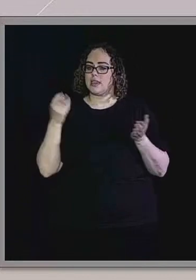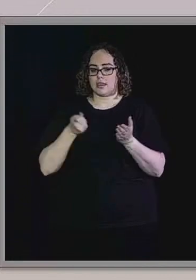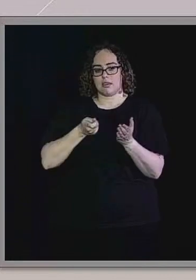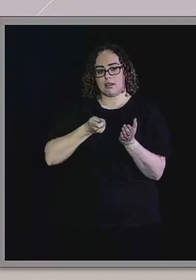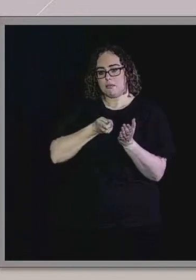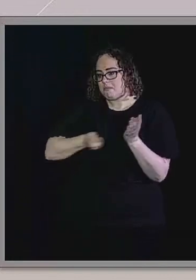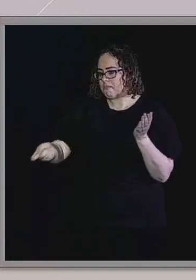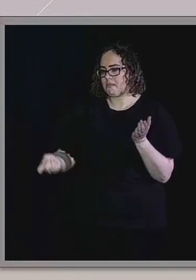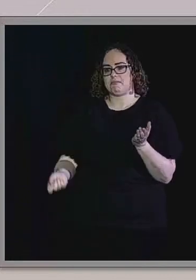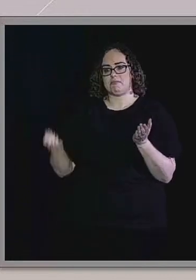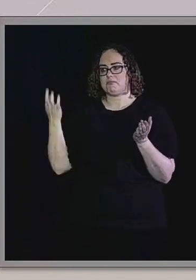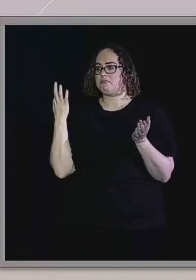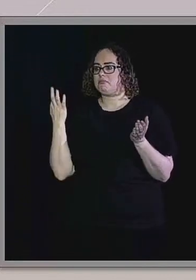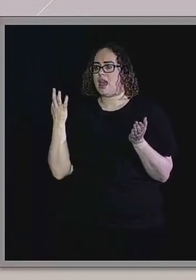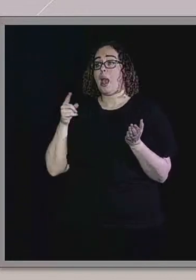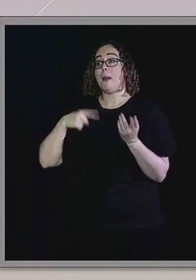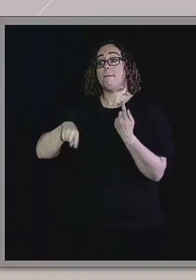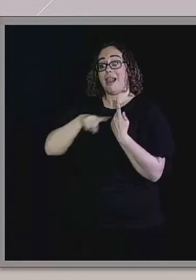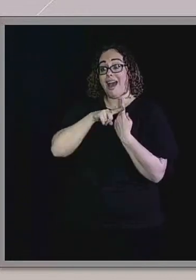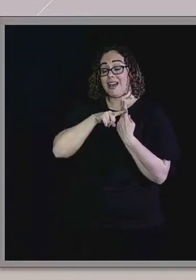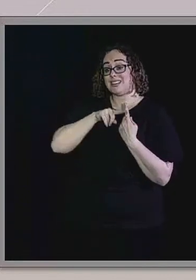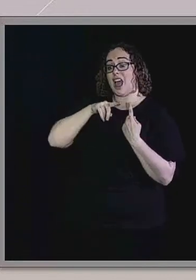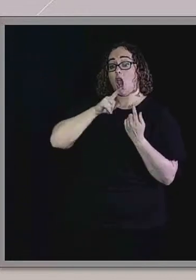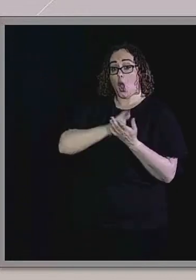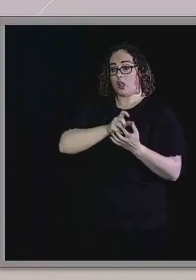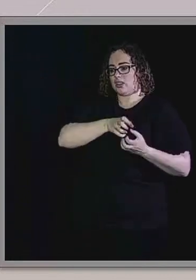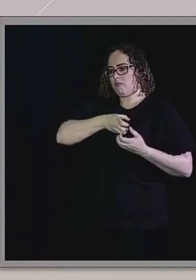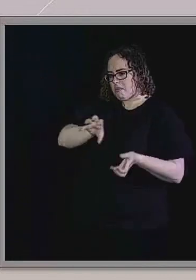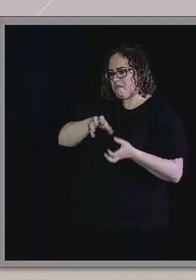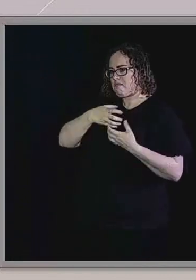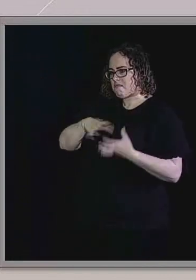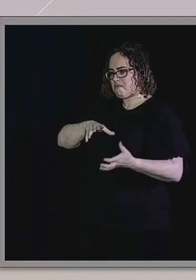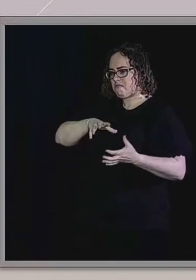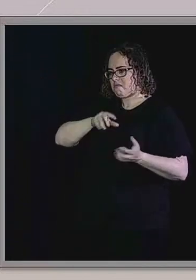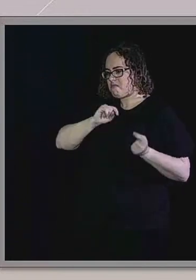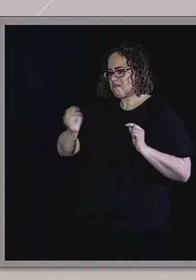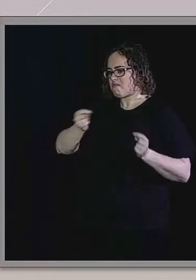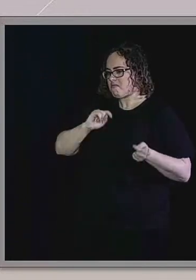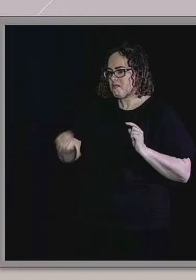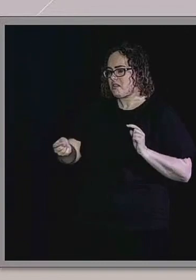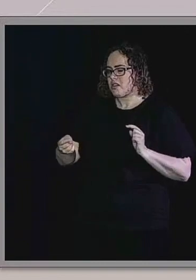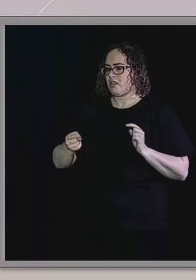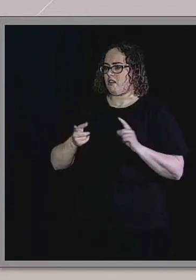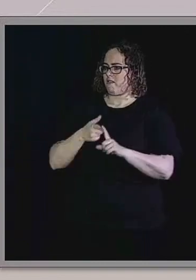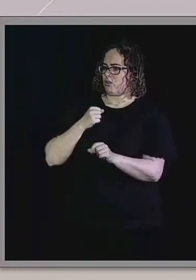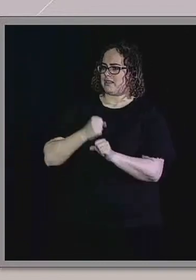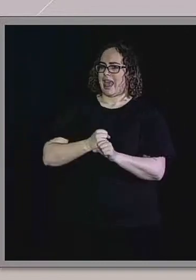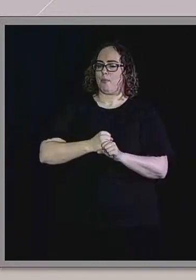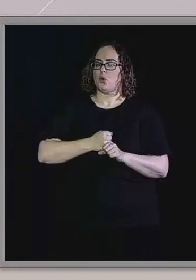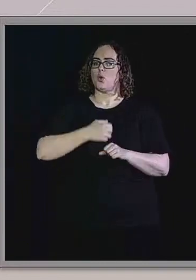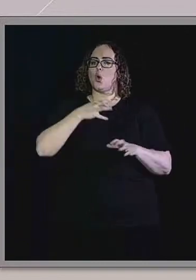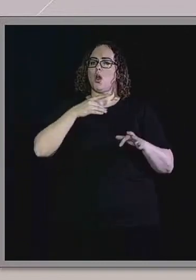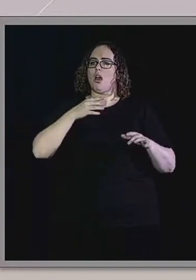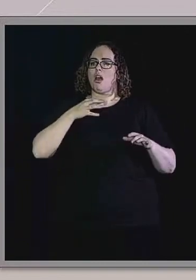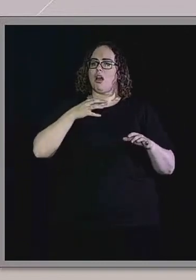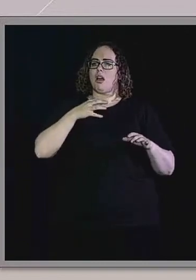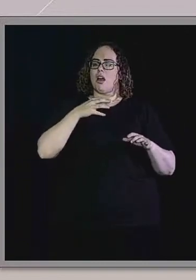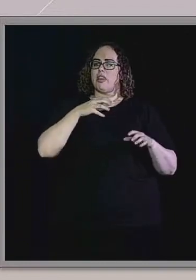the chairman of the company saying that you walk around Roebourne at night and you can get sexual favours